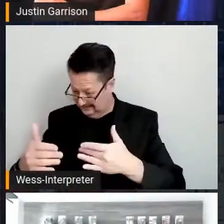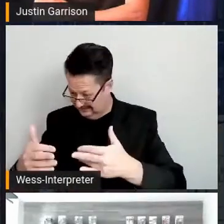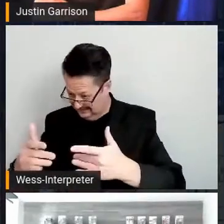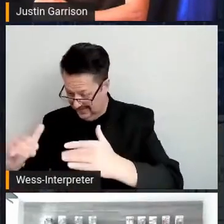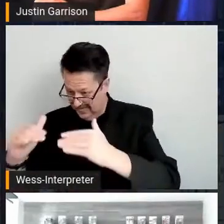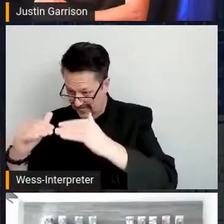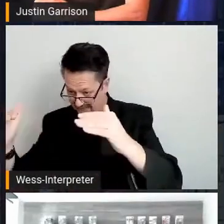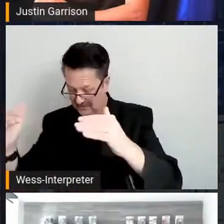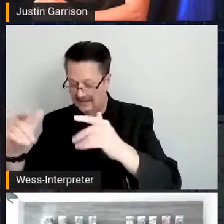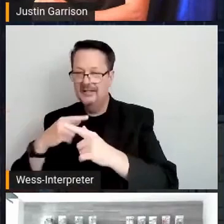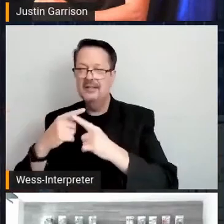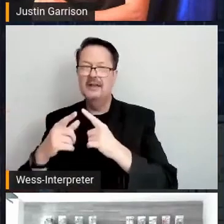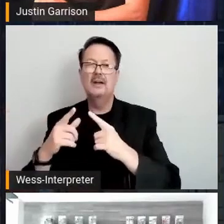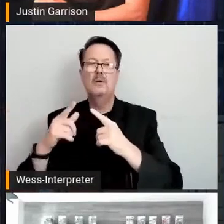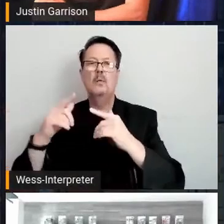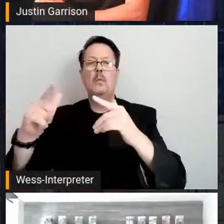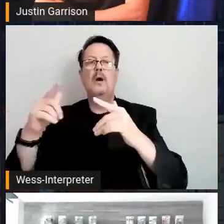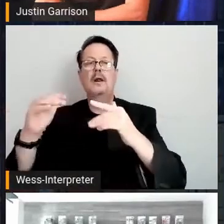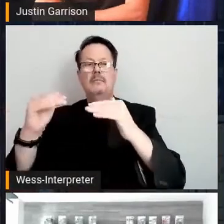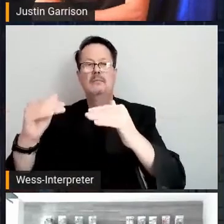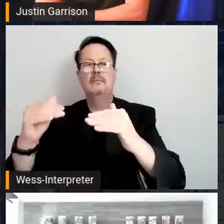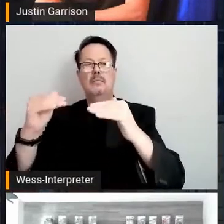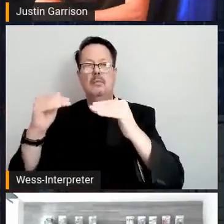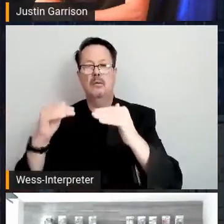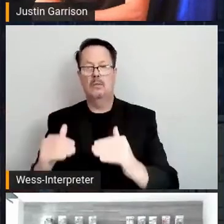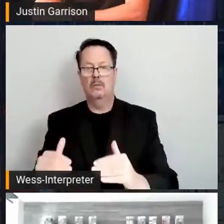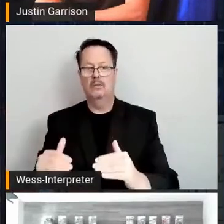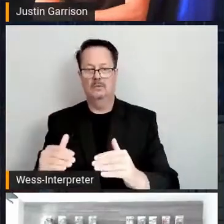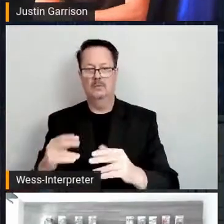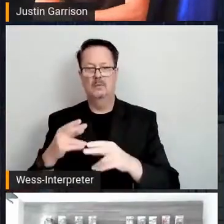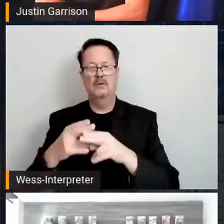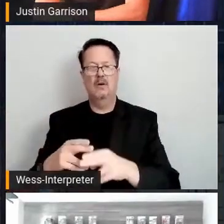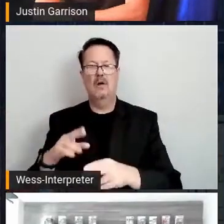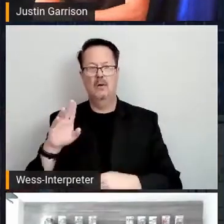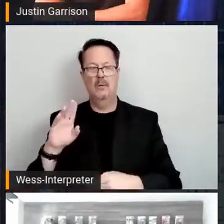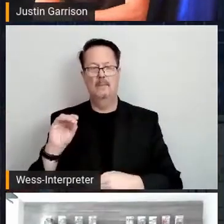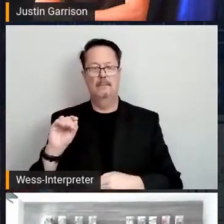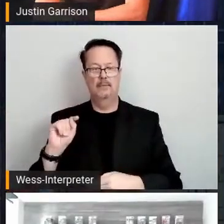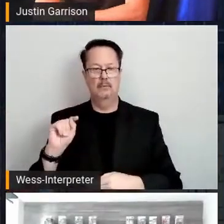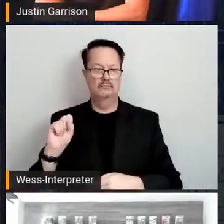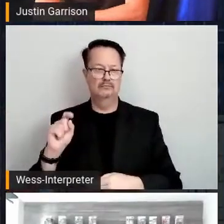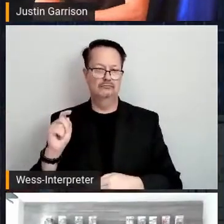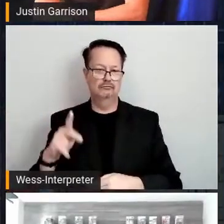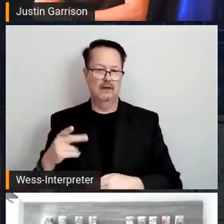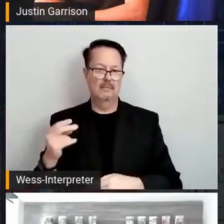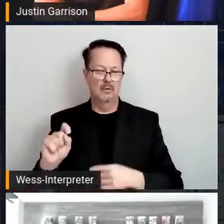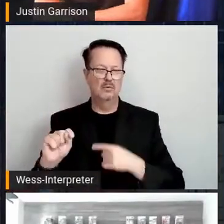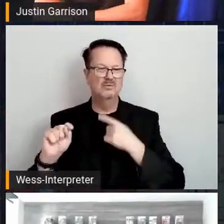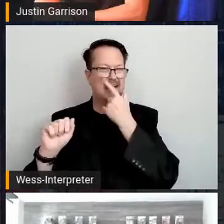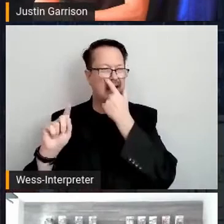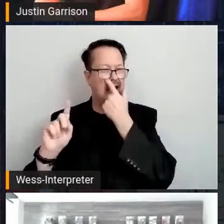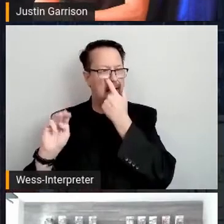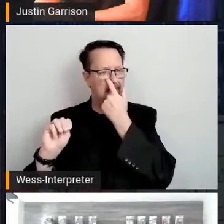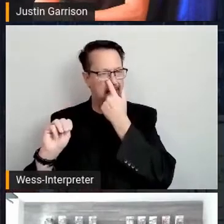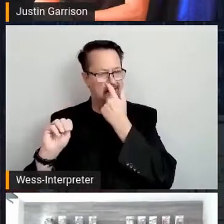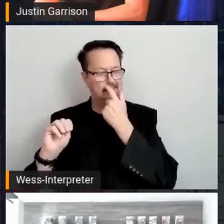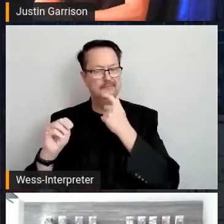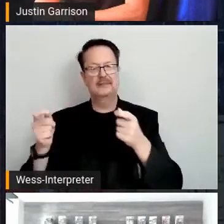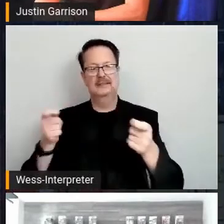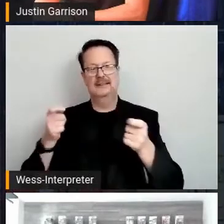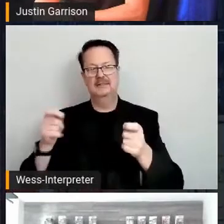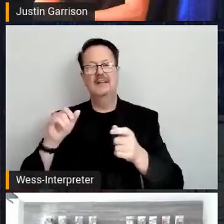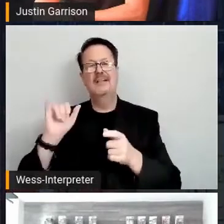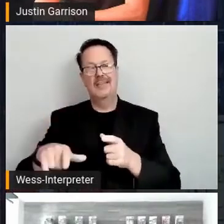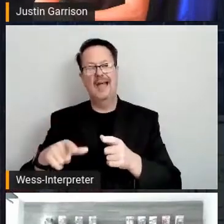then you can go one level below to what we call a bootstrap host or admin container. And these are those containers that run in that